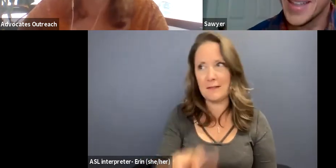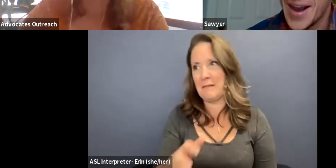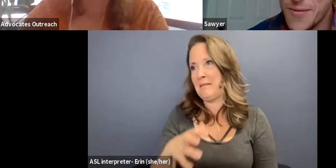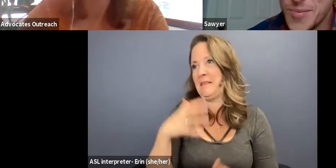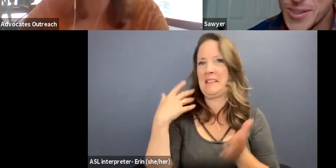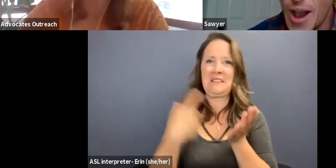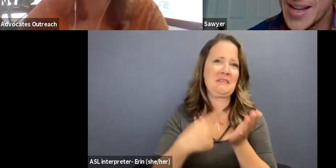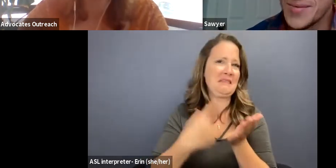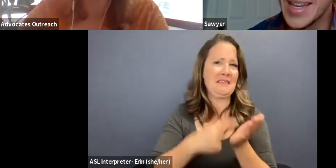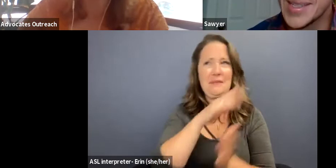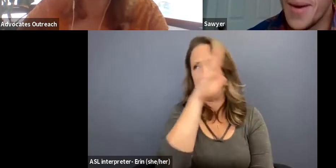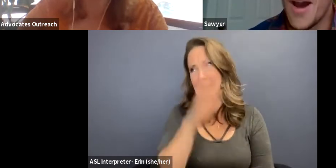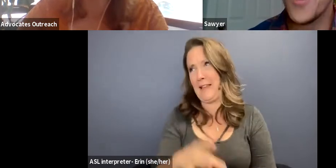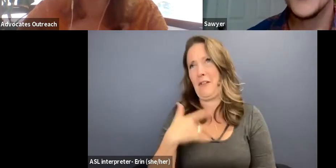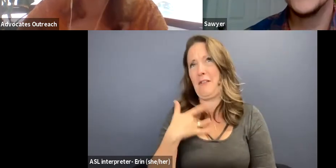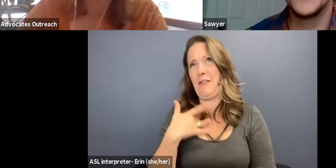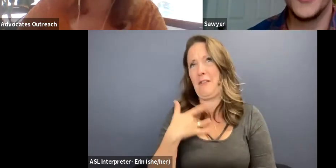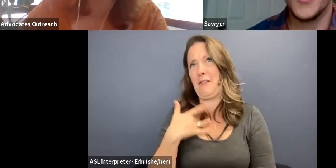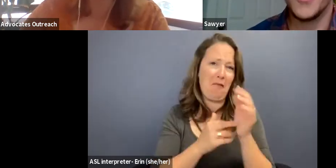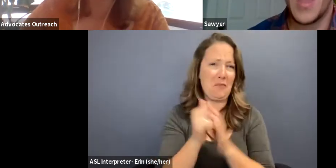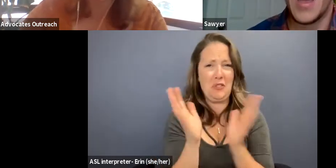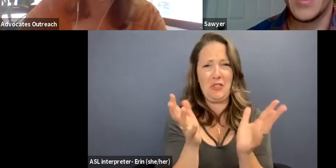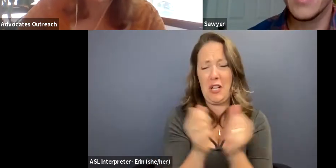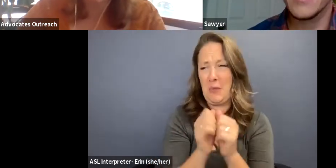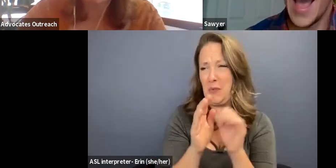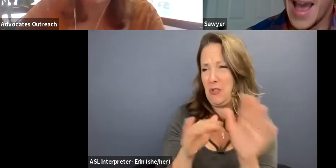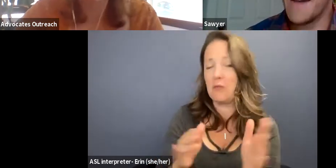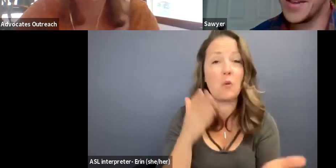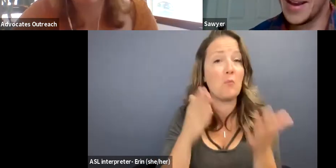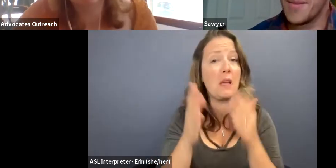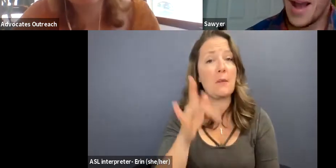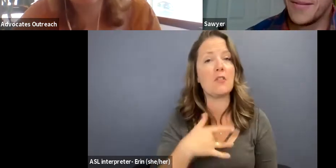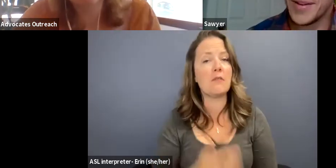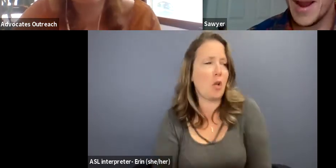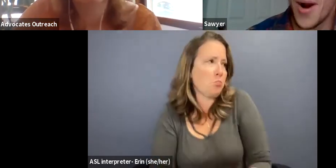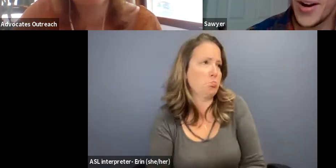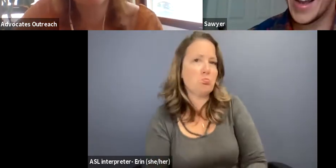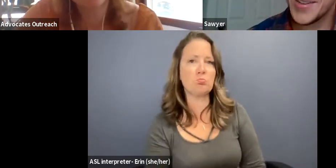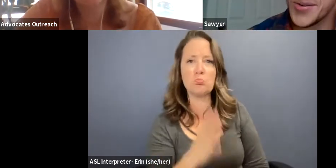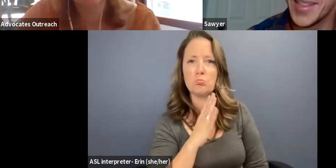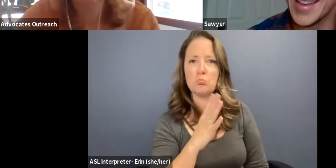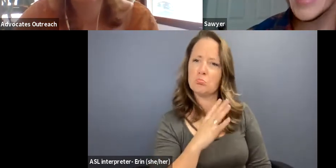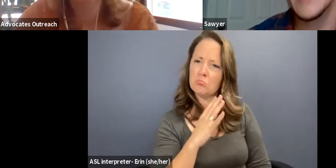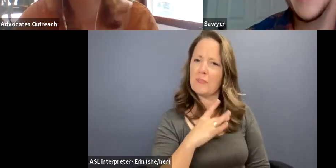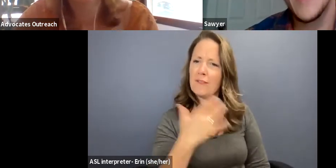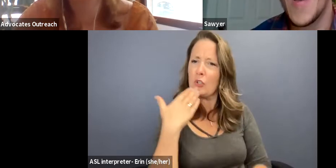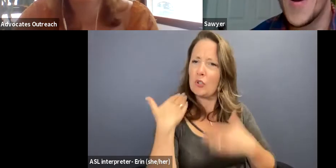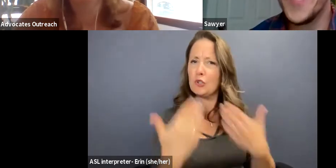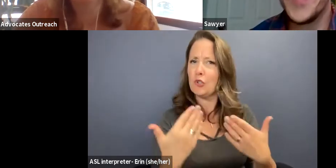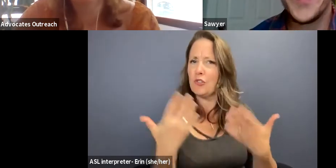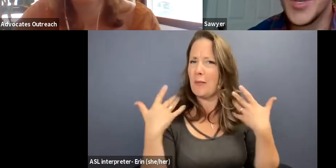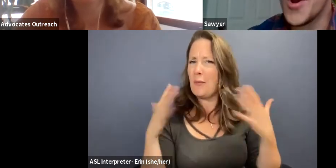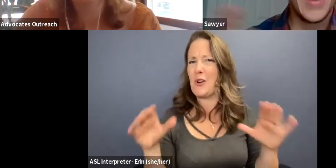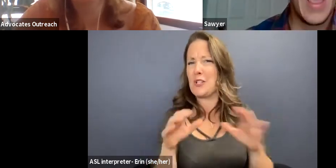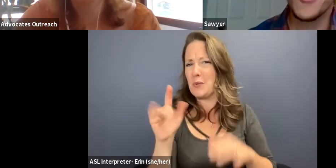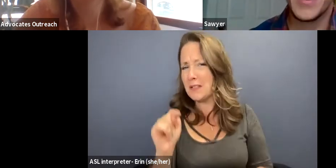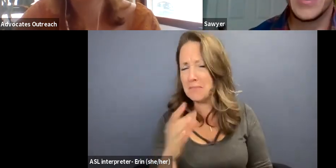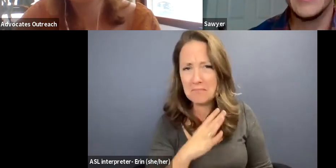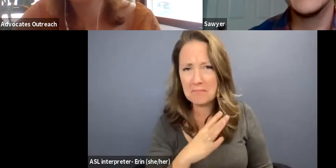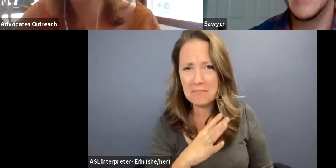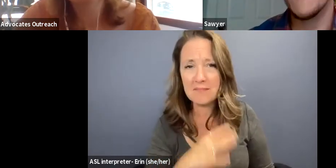you've got nieces, nephews, maybe you have got like neighbor kids or like, godchildren or kids